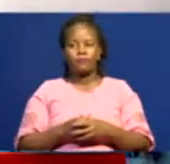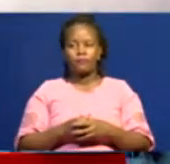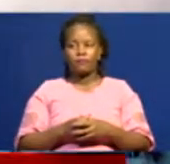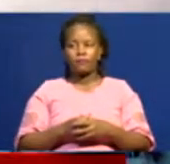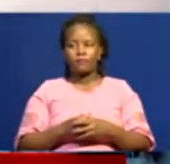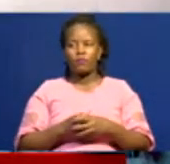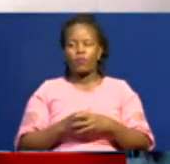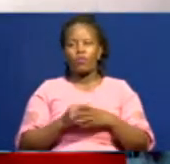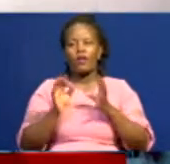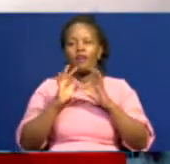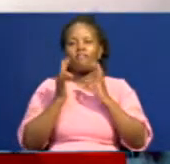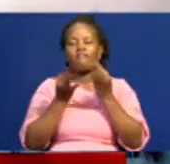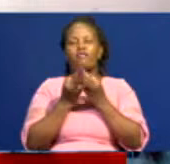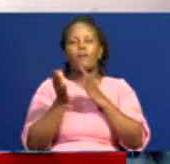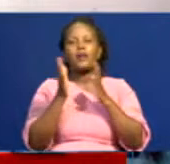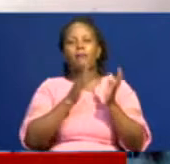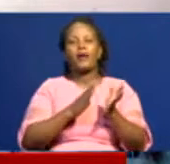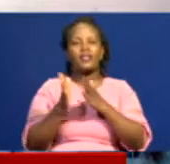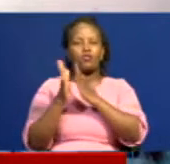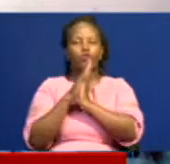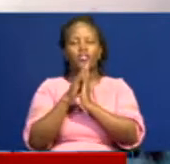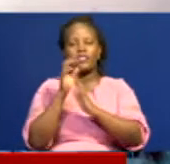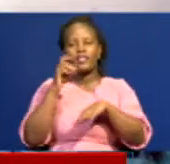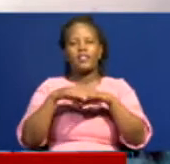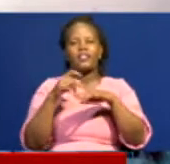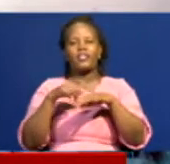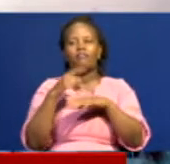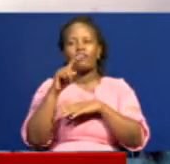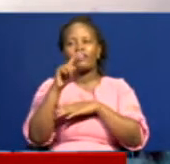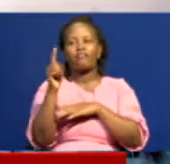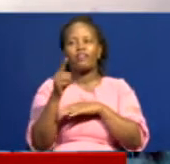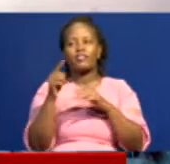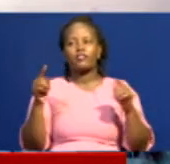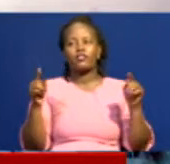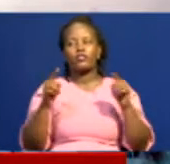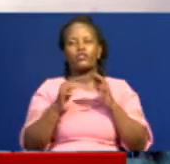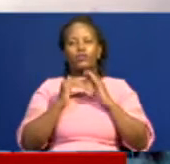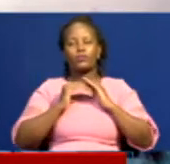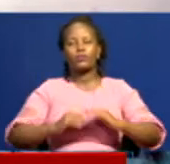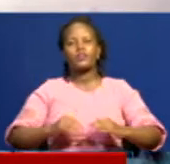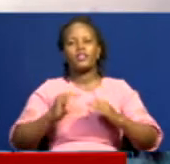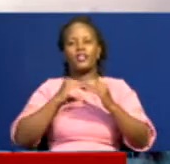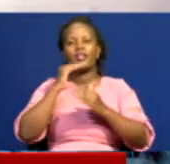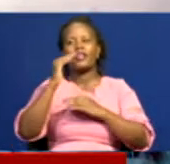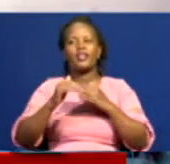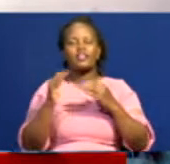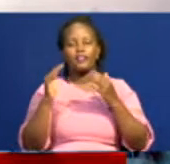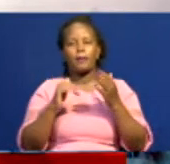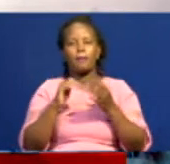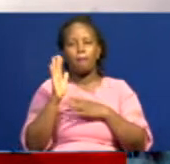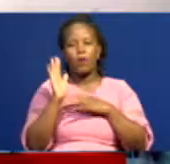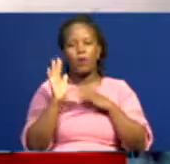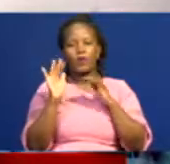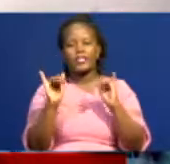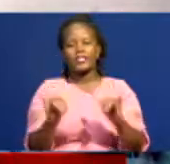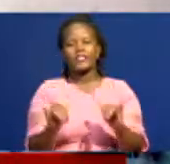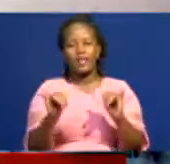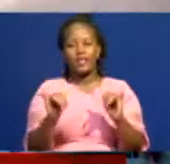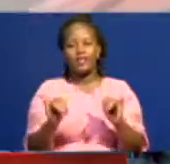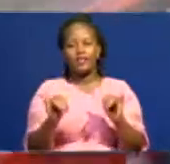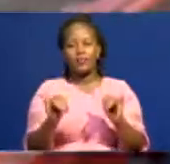Well, that family planning uptake story brings us to our first break. Coming up, we dive deeper into the second part of this live broadcast. Stay with us.